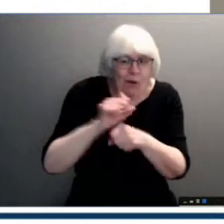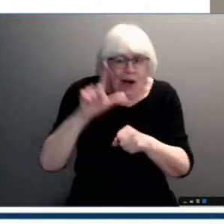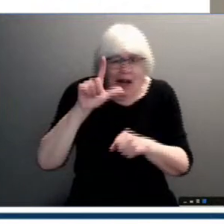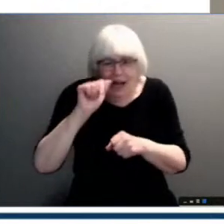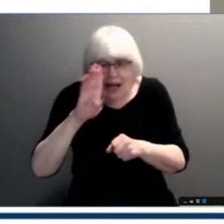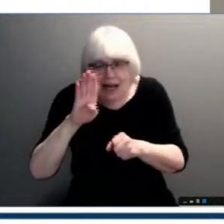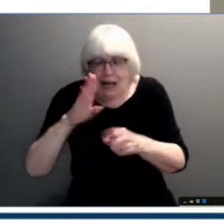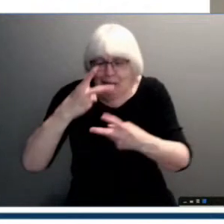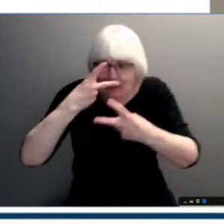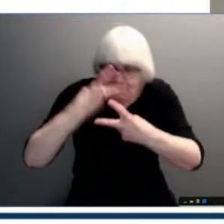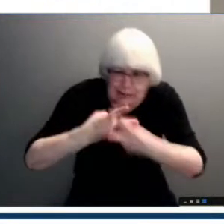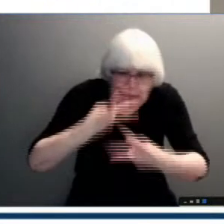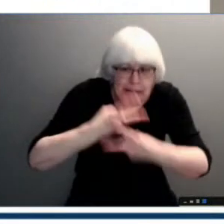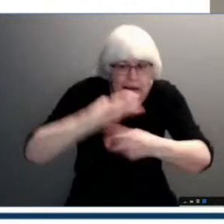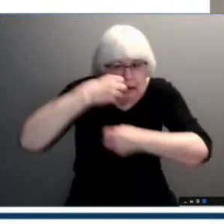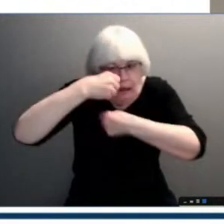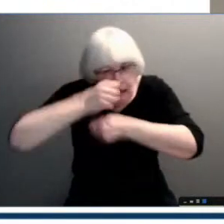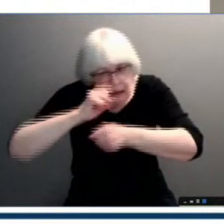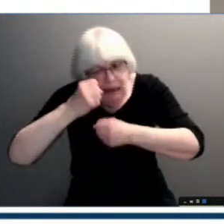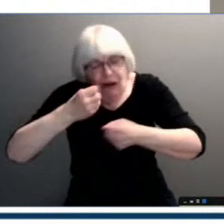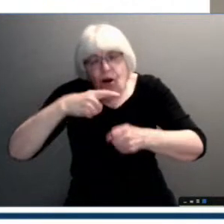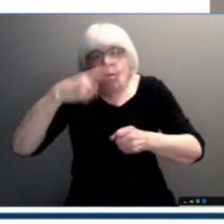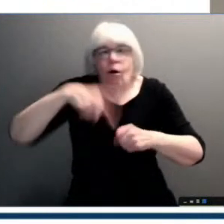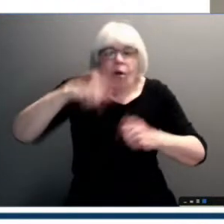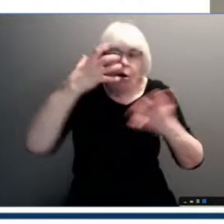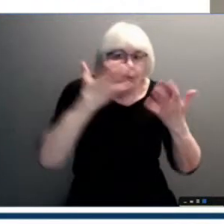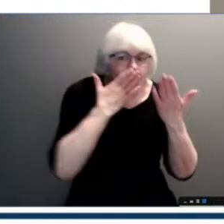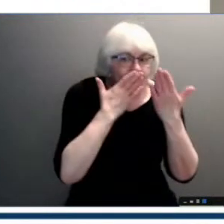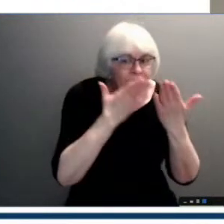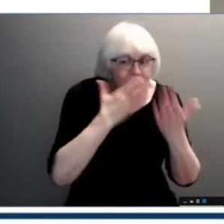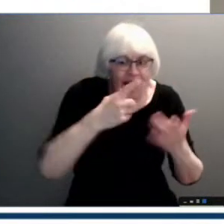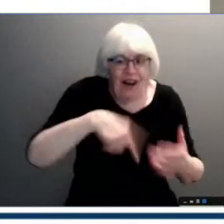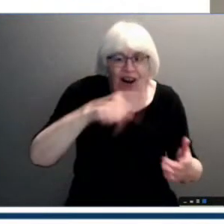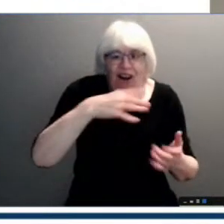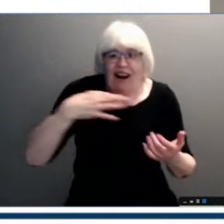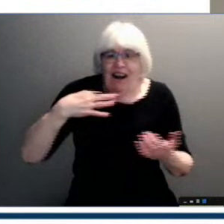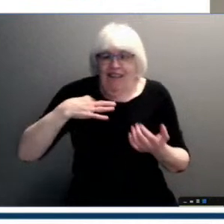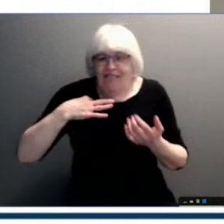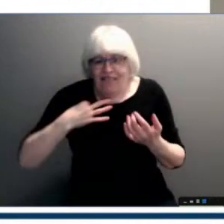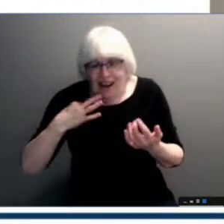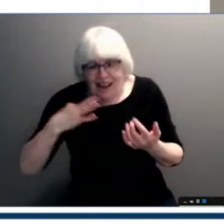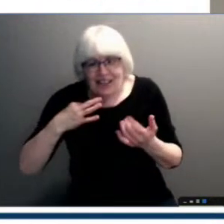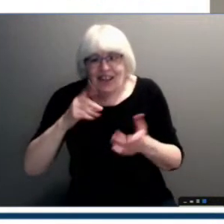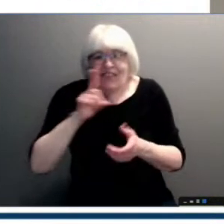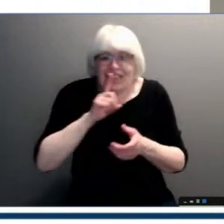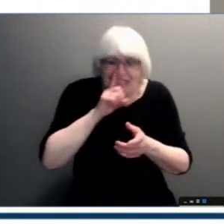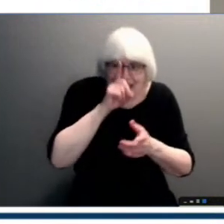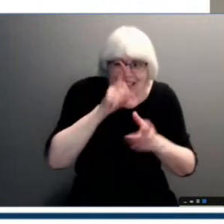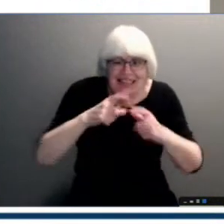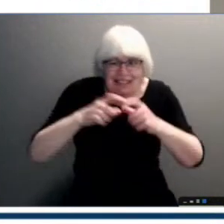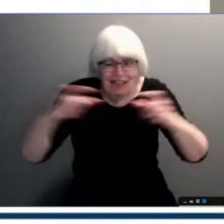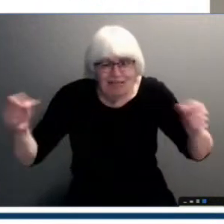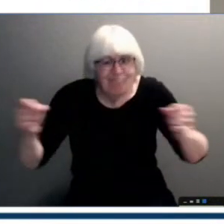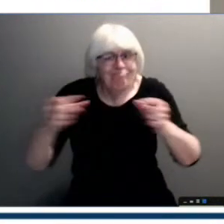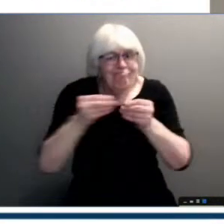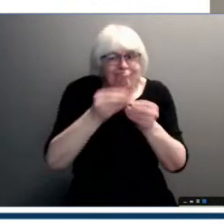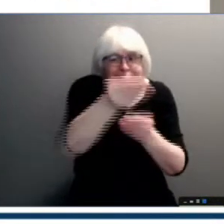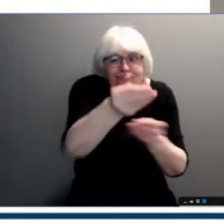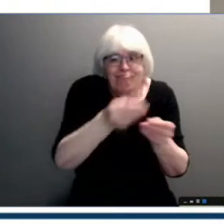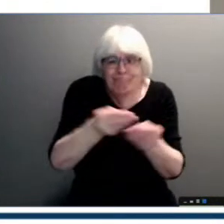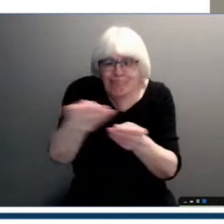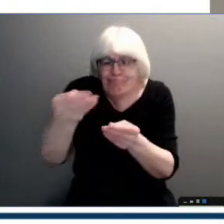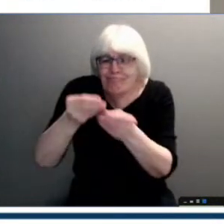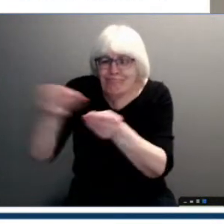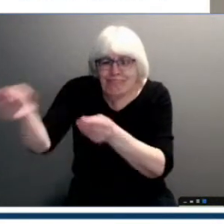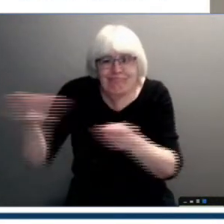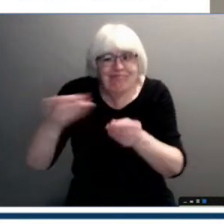put tests together and are handing them out at the airport and at pop-ups, the warehouse team who are receiving and shipping, chambers of commerce and regional